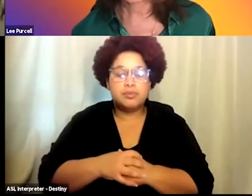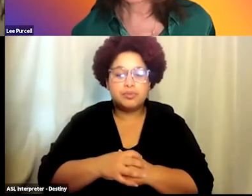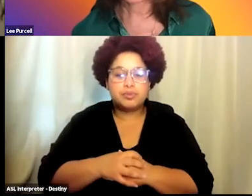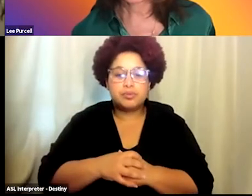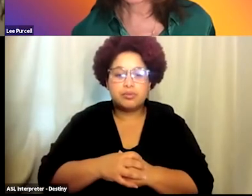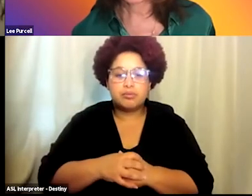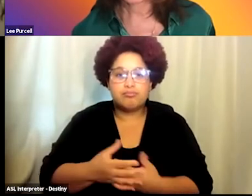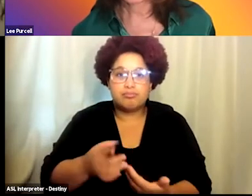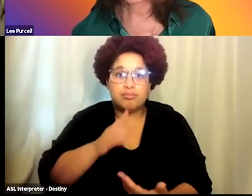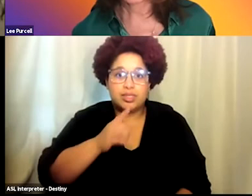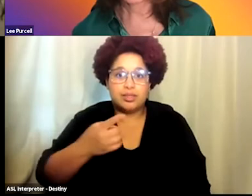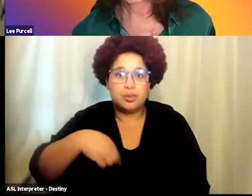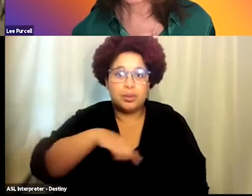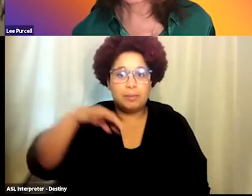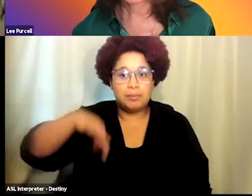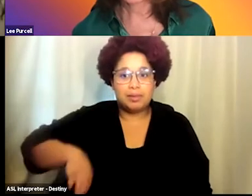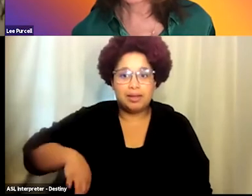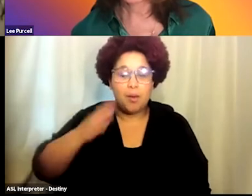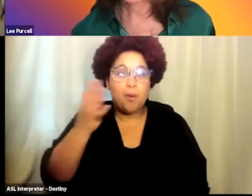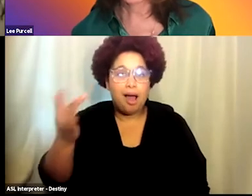we benefit from it because they ask us to do